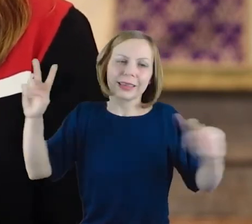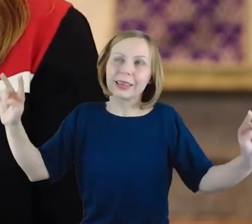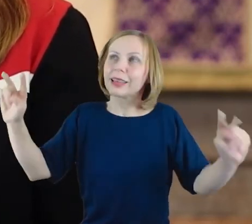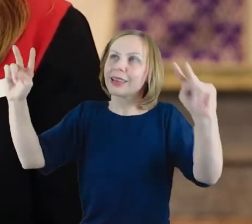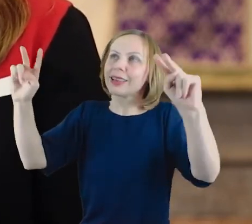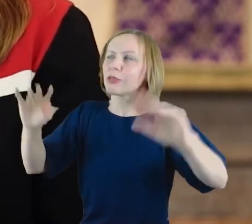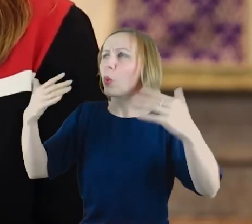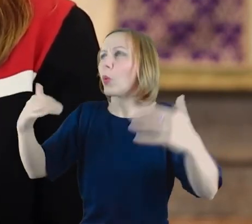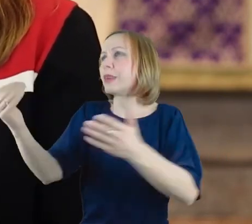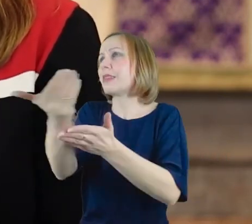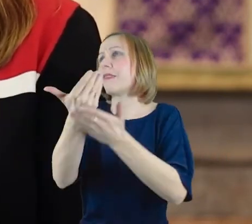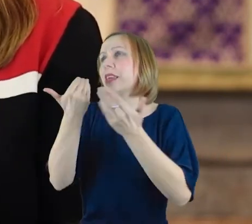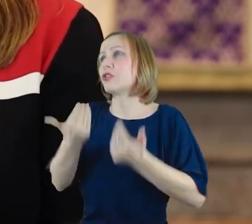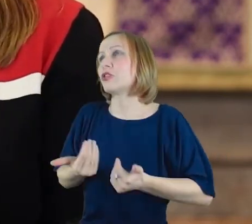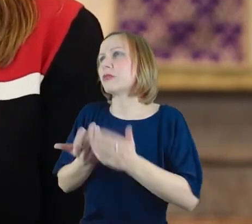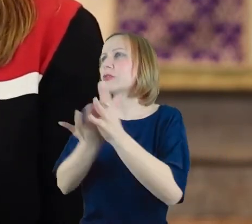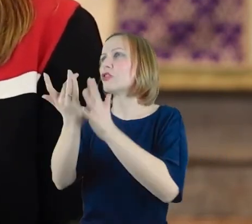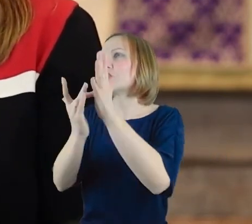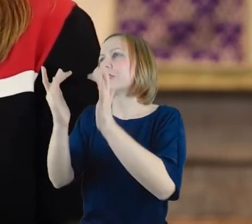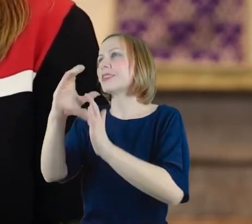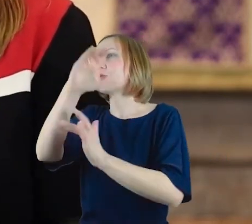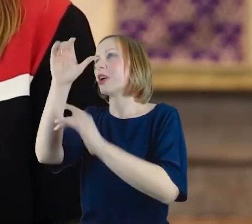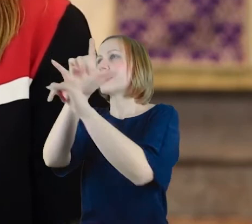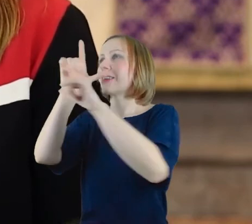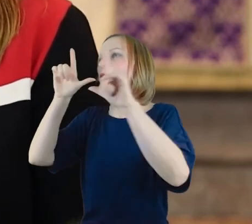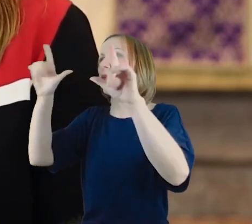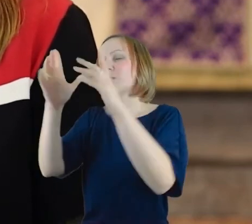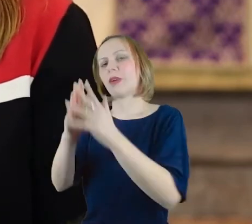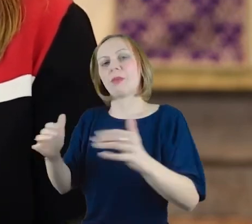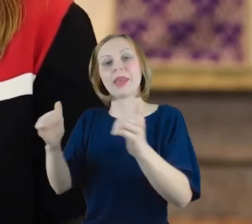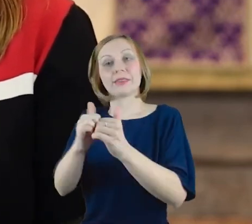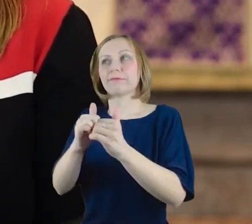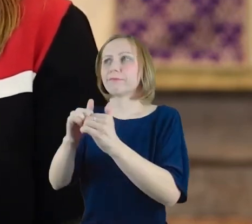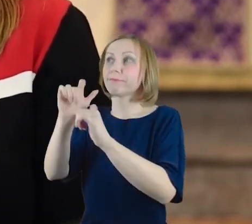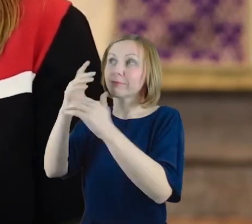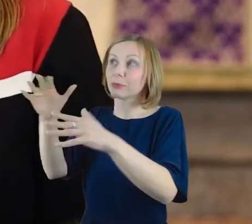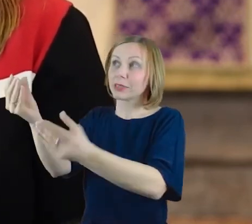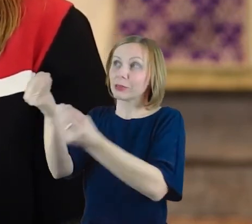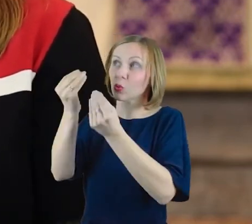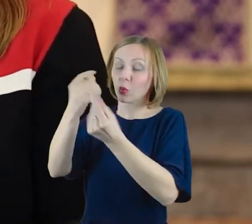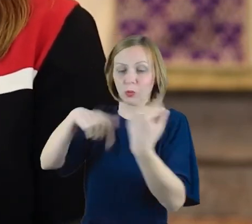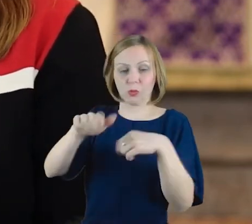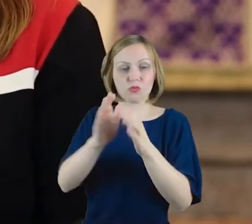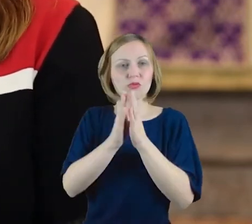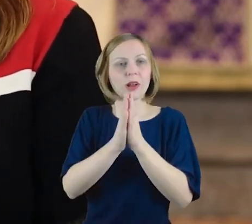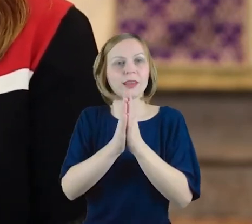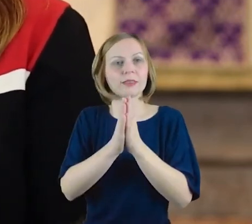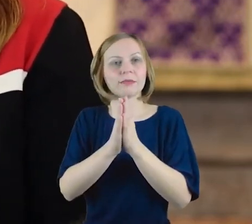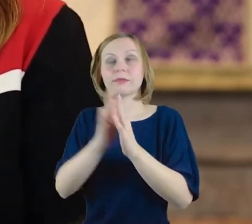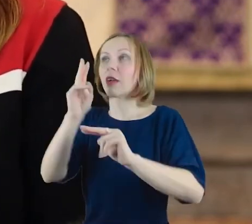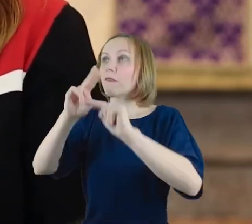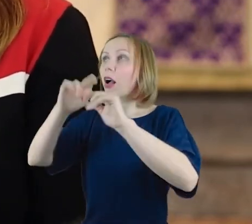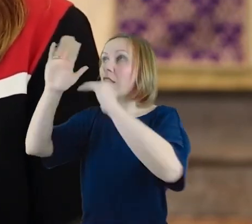our Lord. Amen. As our Saviour taught us, so we pray. Our